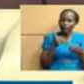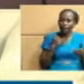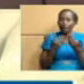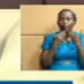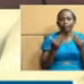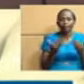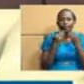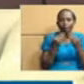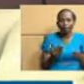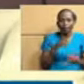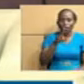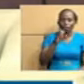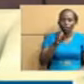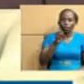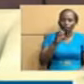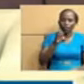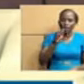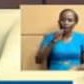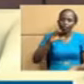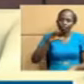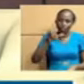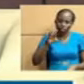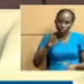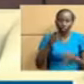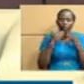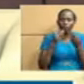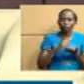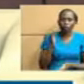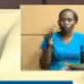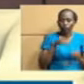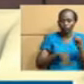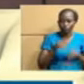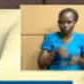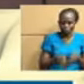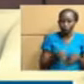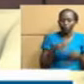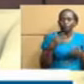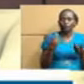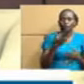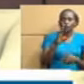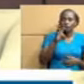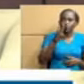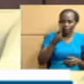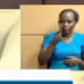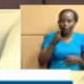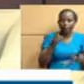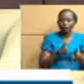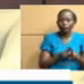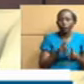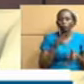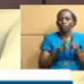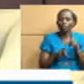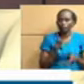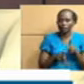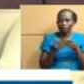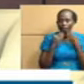thank Rose Achayo. Rose Achayo, thank you very much for your contribution to the discussion. And Fred Were Watega,